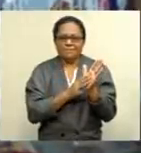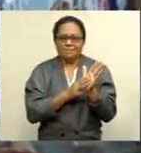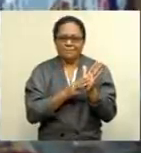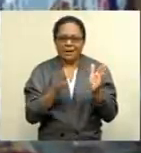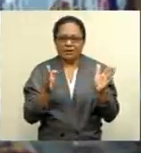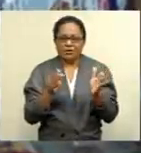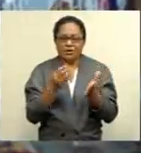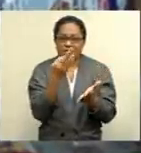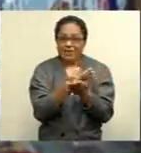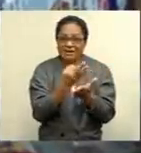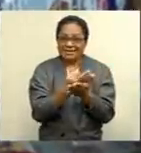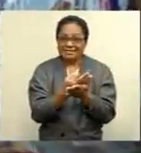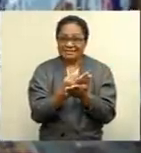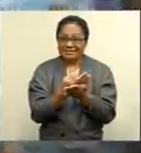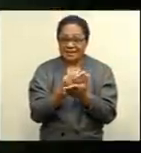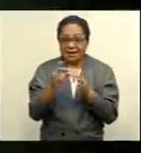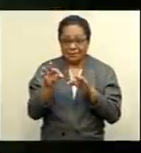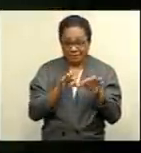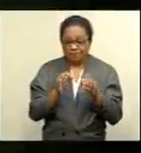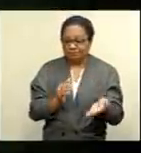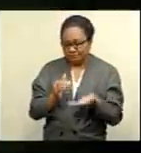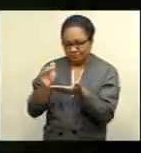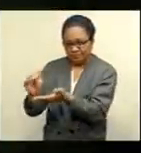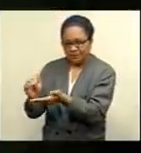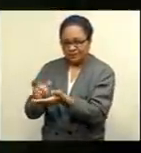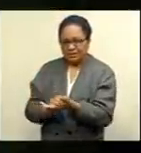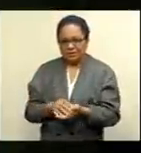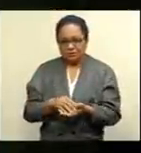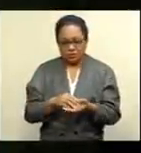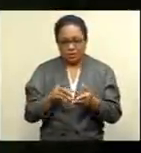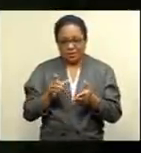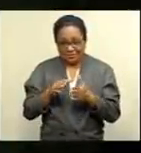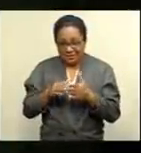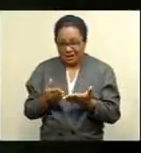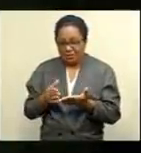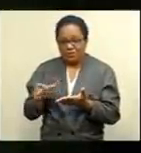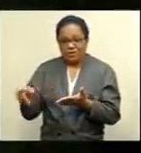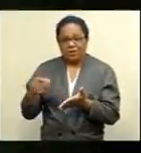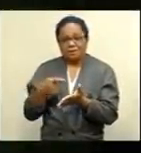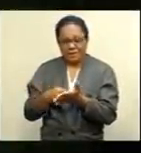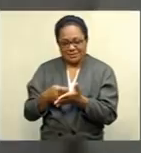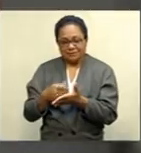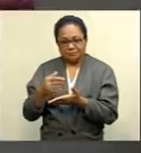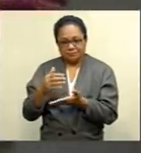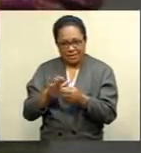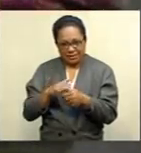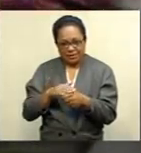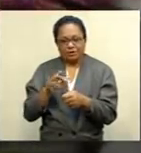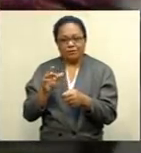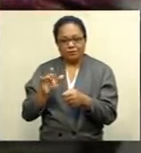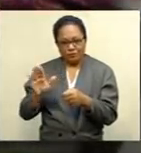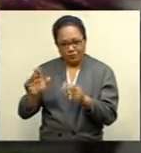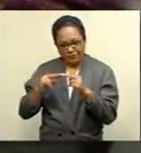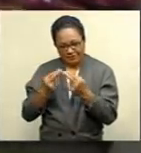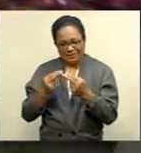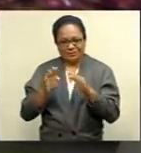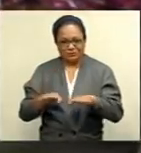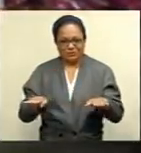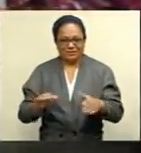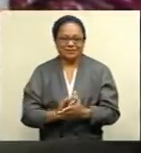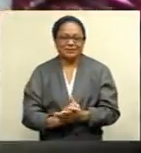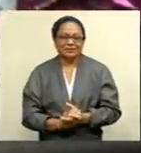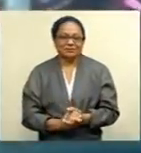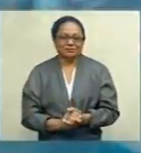now generating income to cater for Rokulo's family, including his grandchildren. Sainiani Boila,